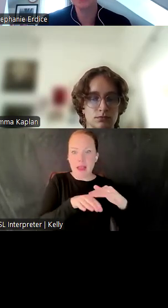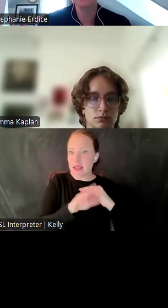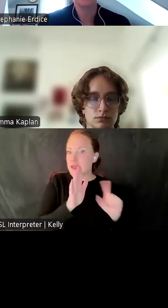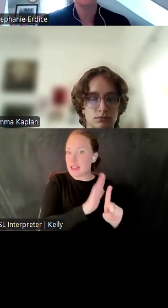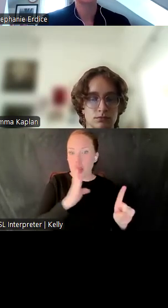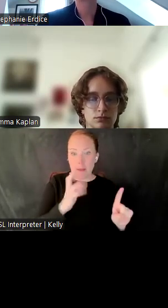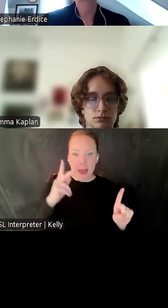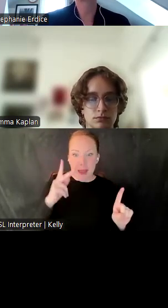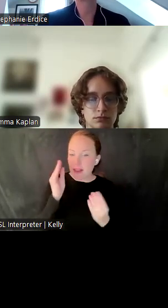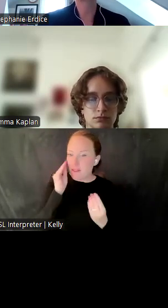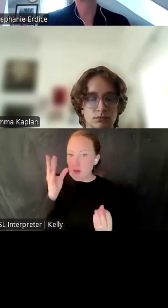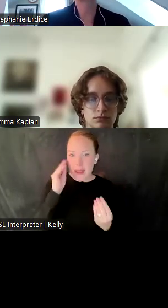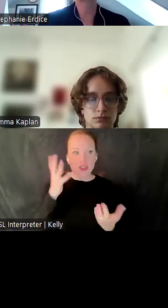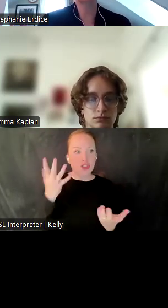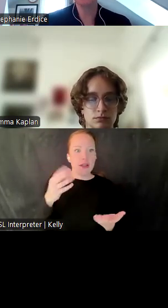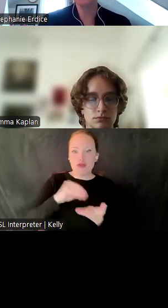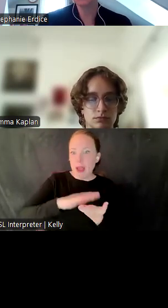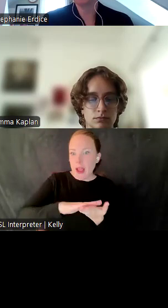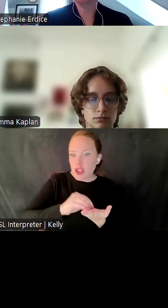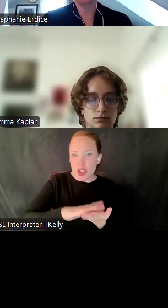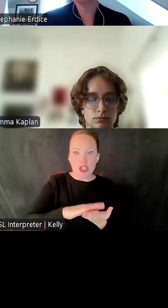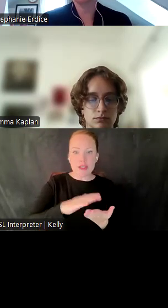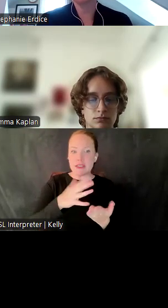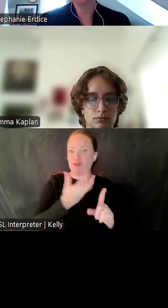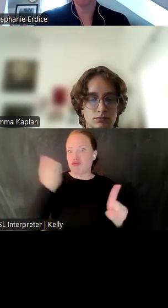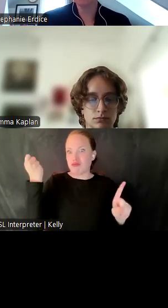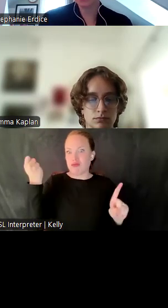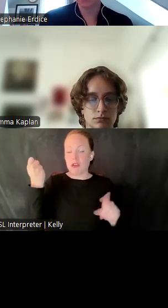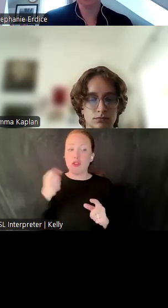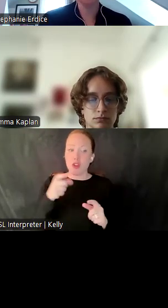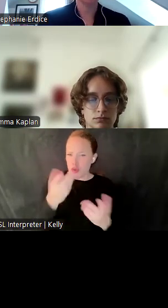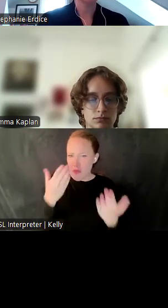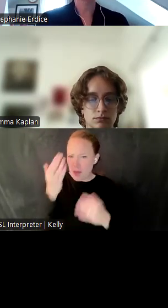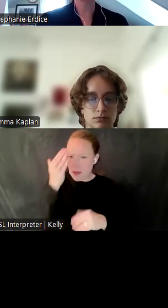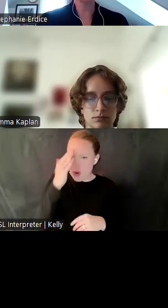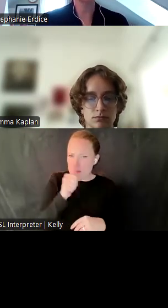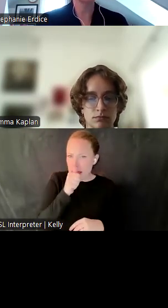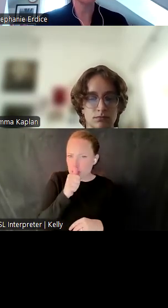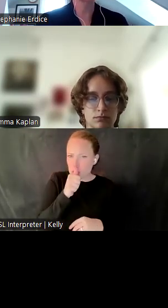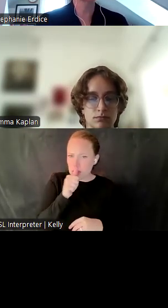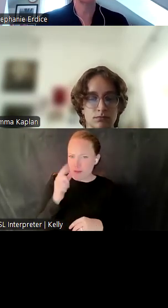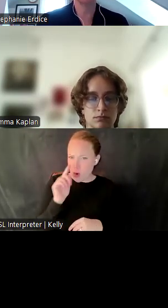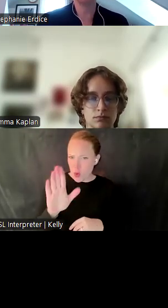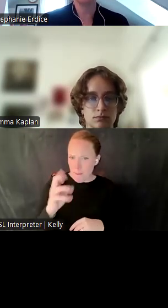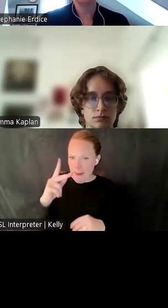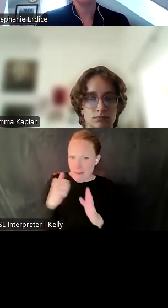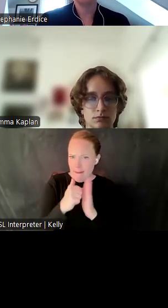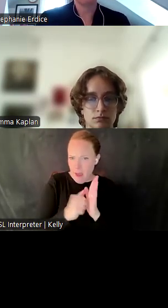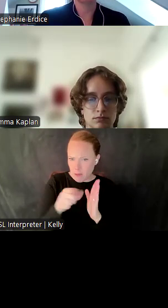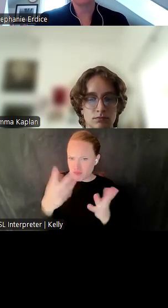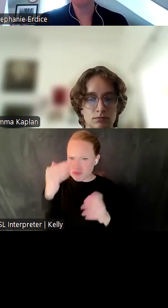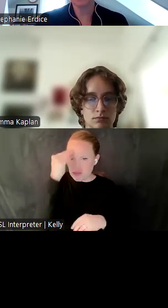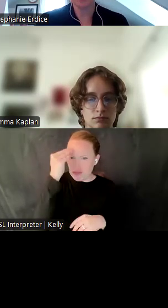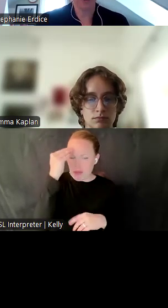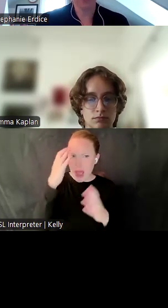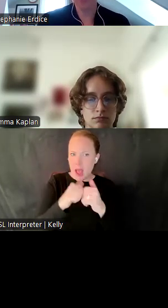or documents. So, you probably know the password to your online bank account. You probably know or